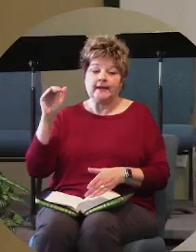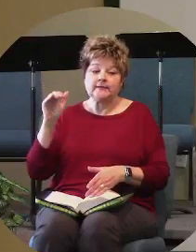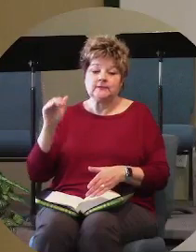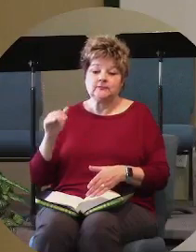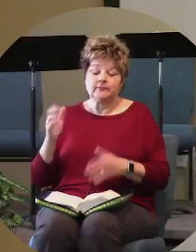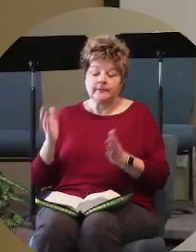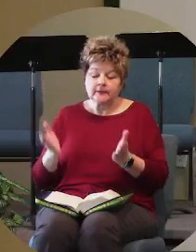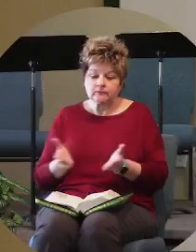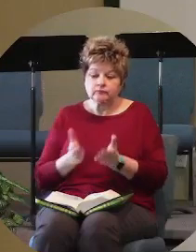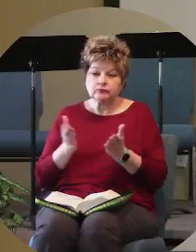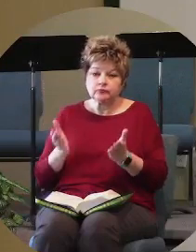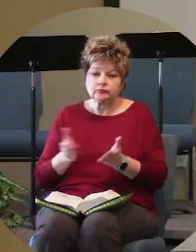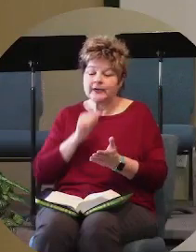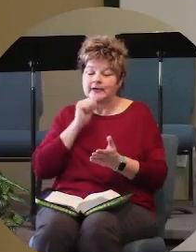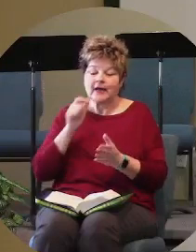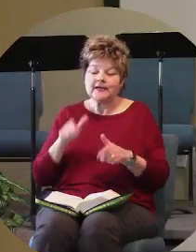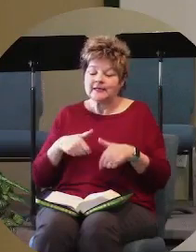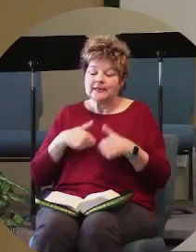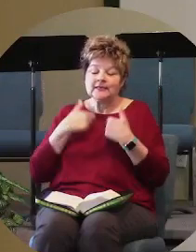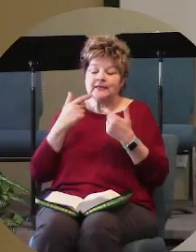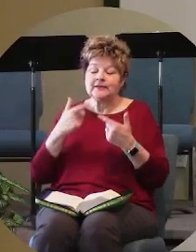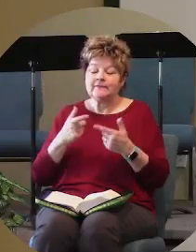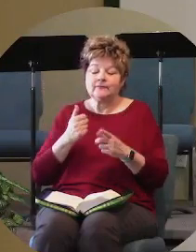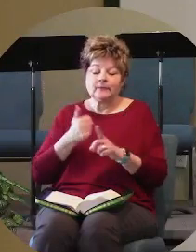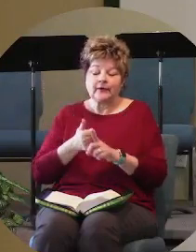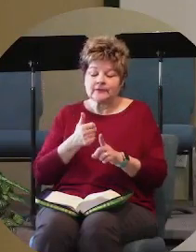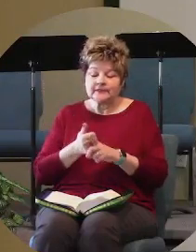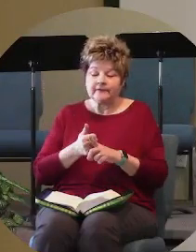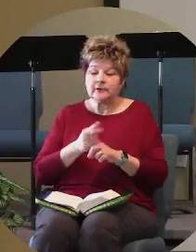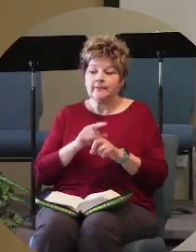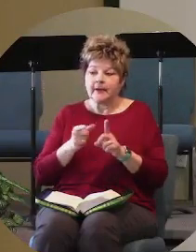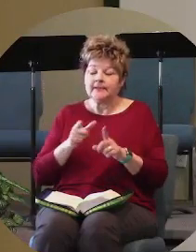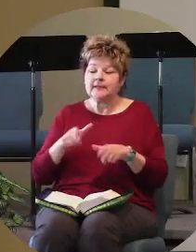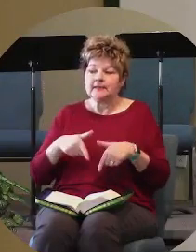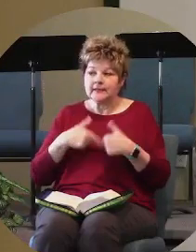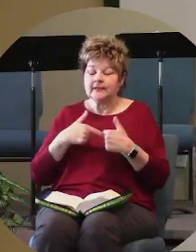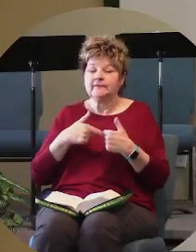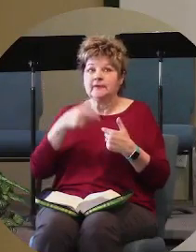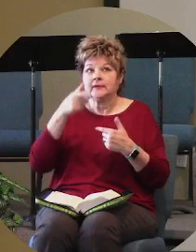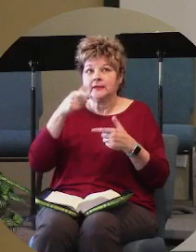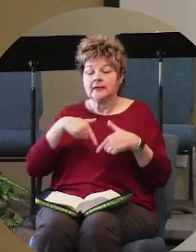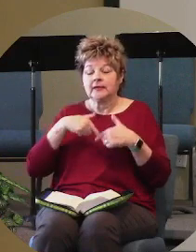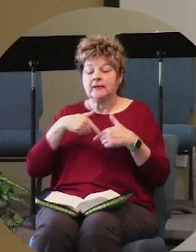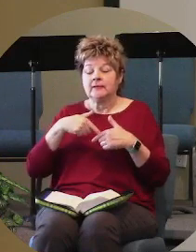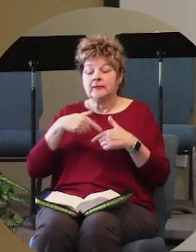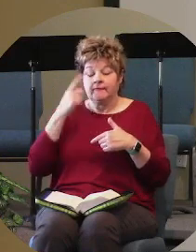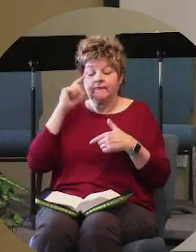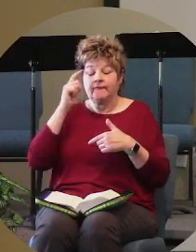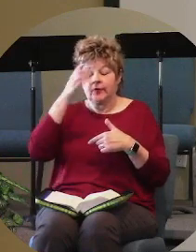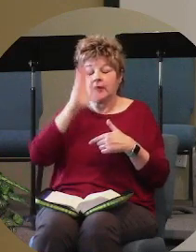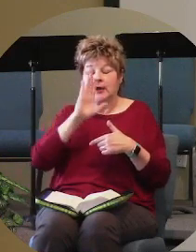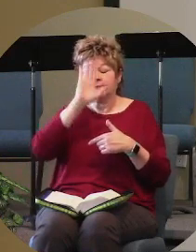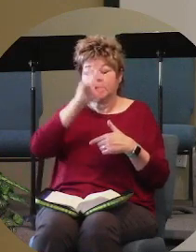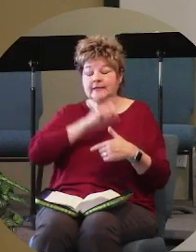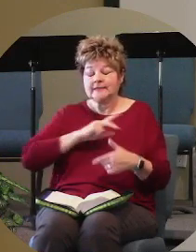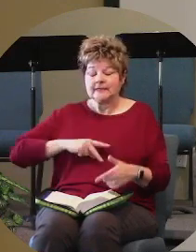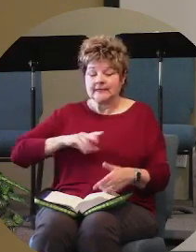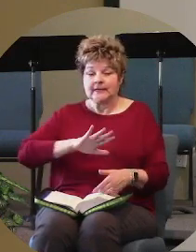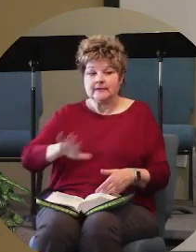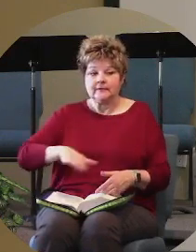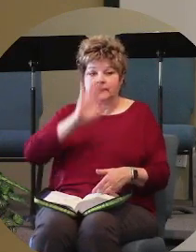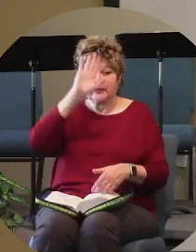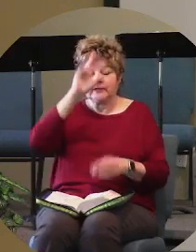we're being nurtured, but not to live our own life, but to live the life that God has given us and granted us for his kingdom, for his name's